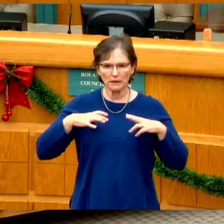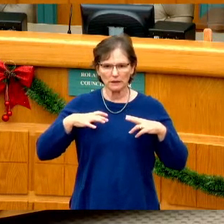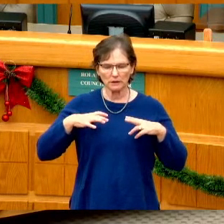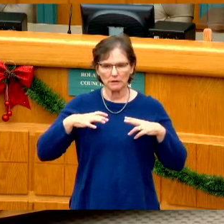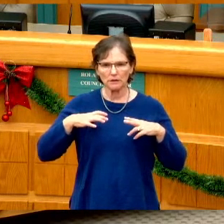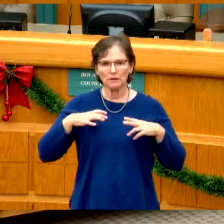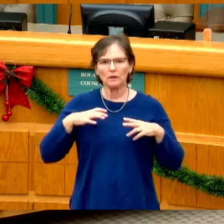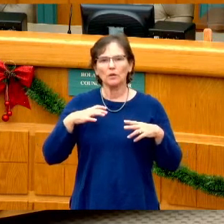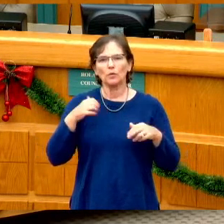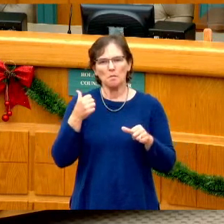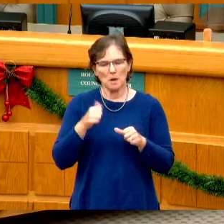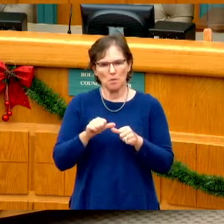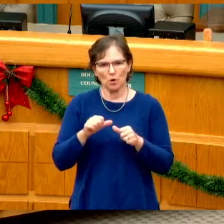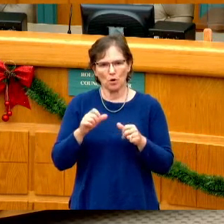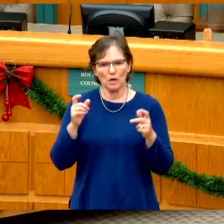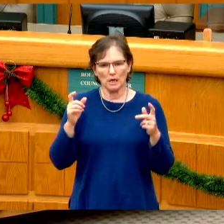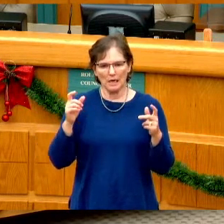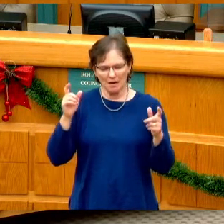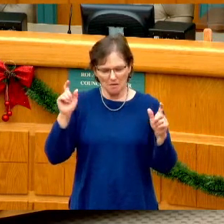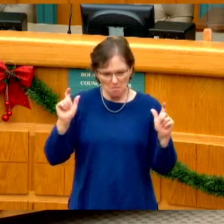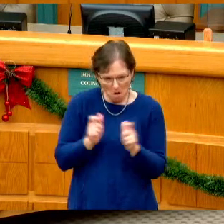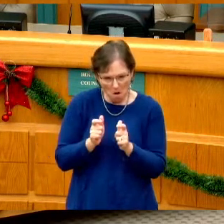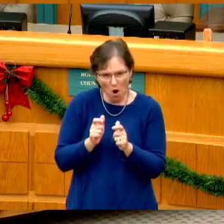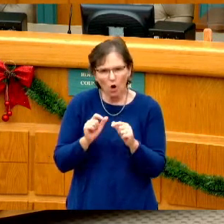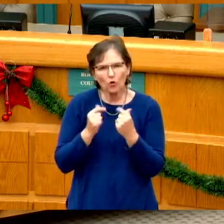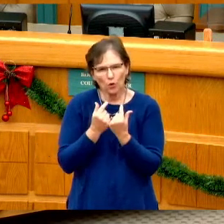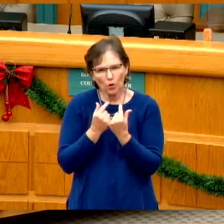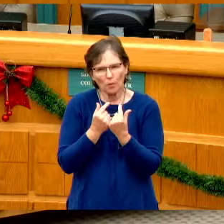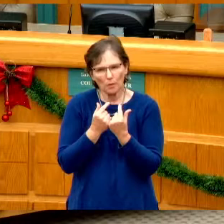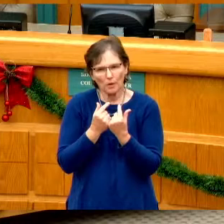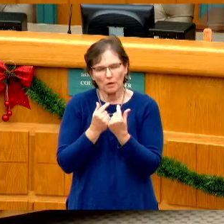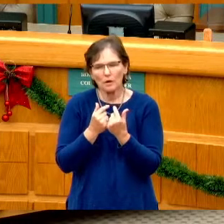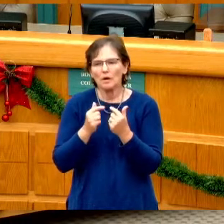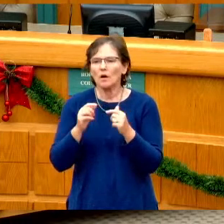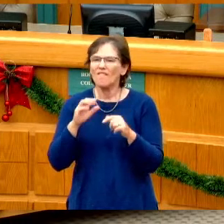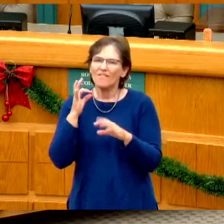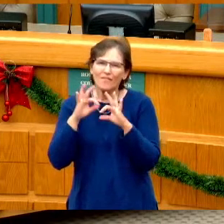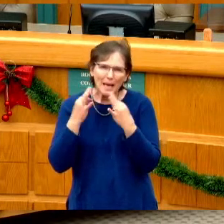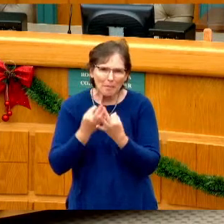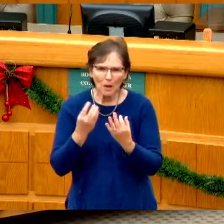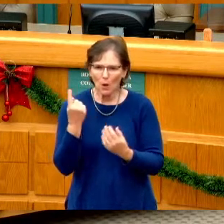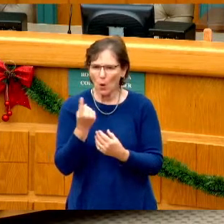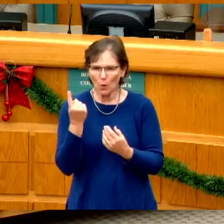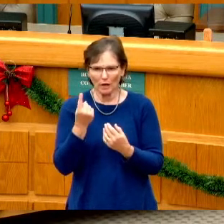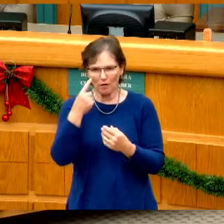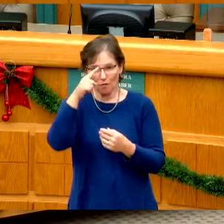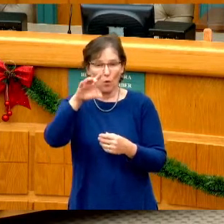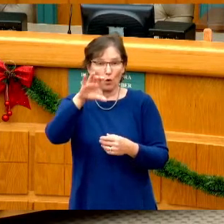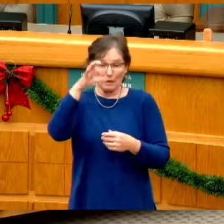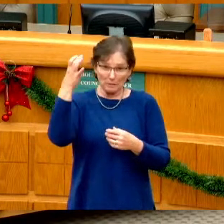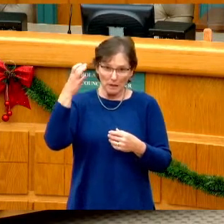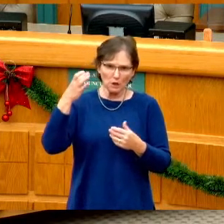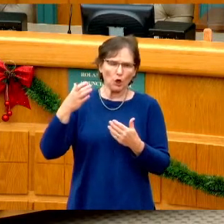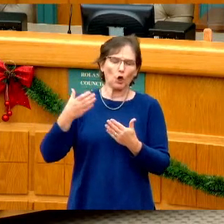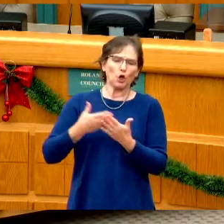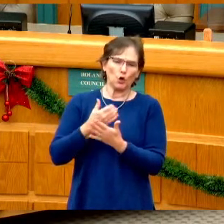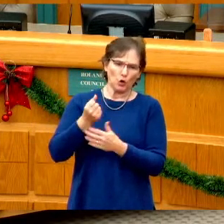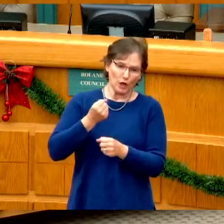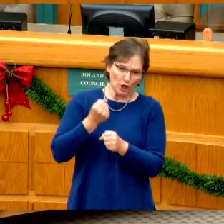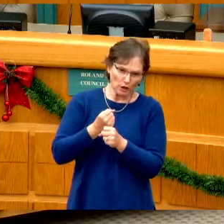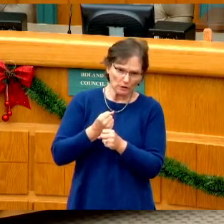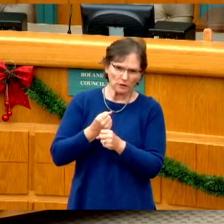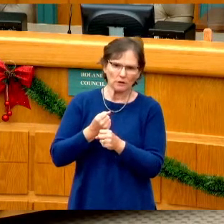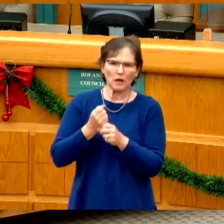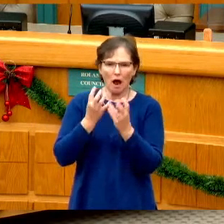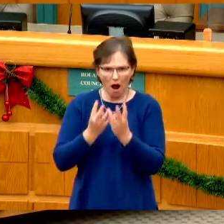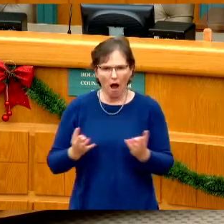going to ask you to consider small, immediate, family member only Christmas and New Year celebrations. Some activities,